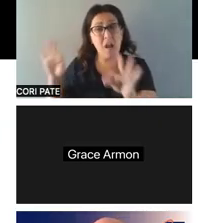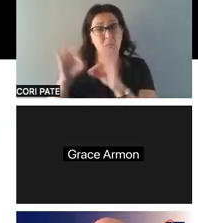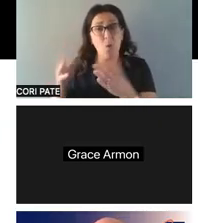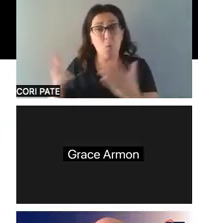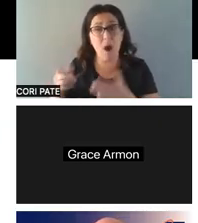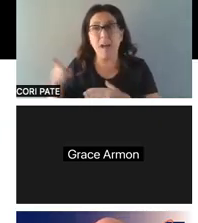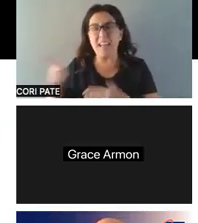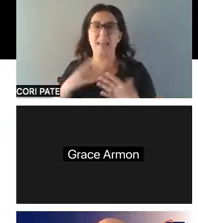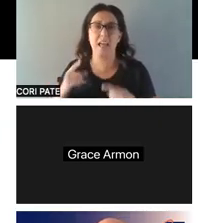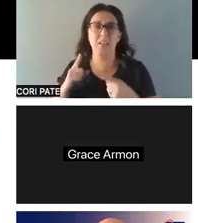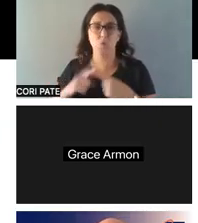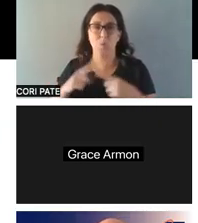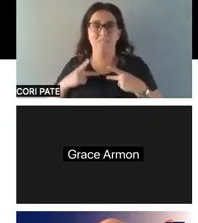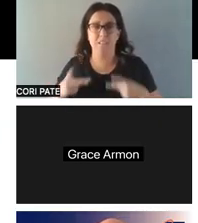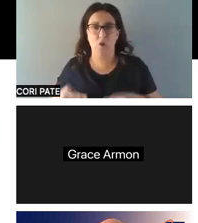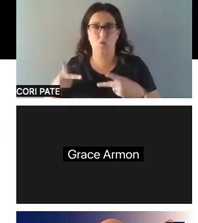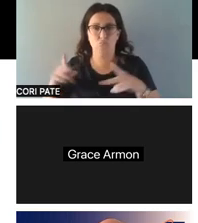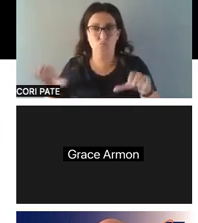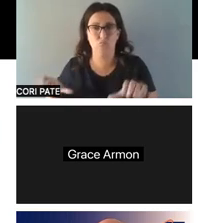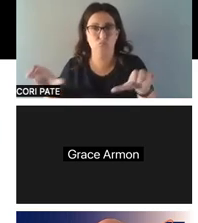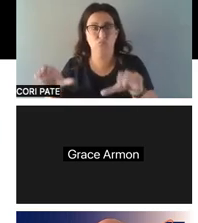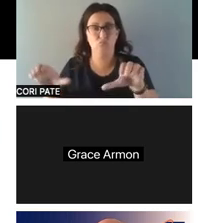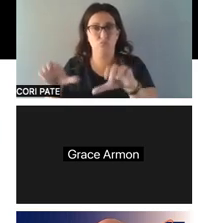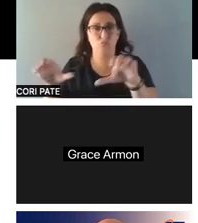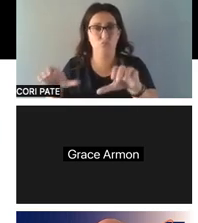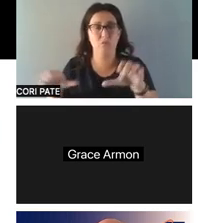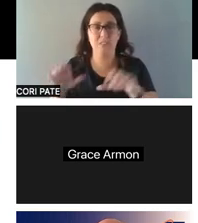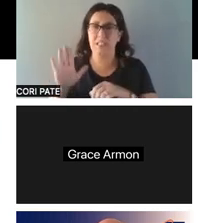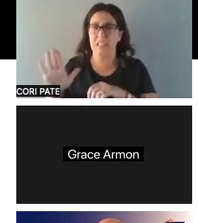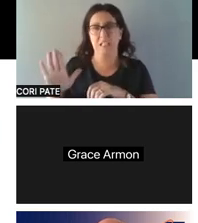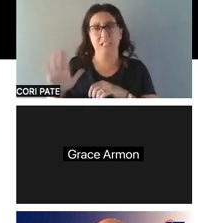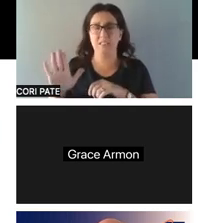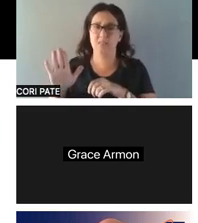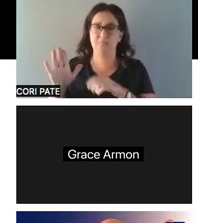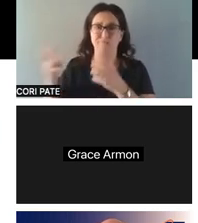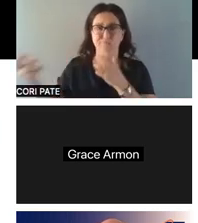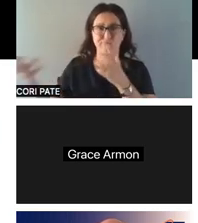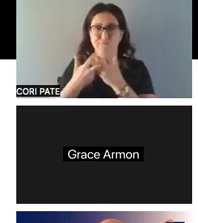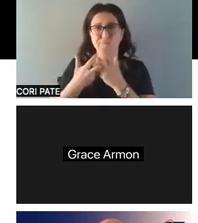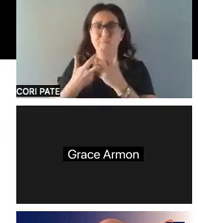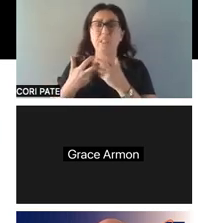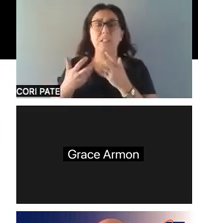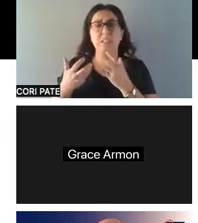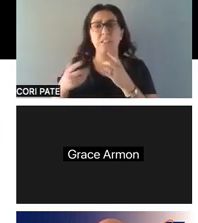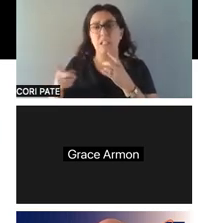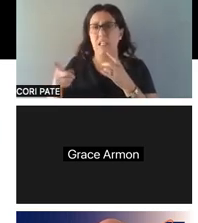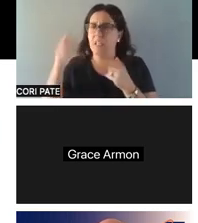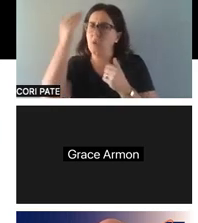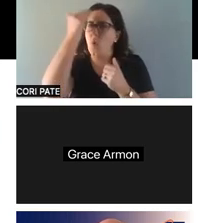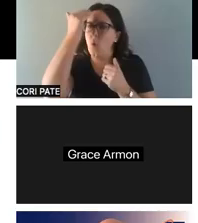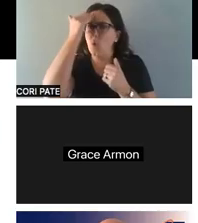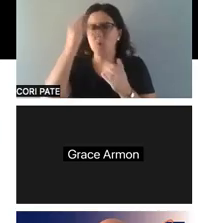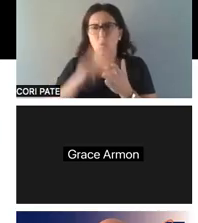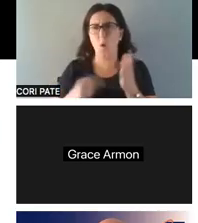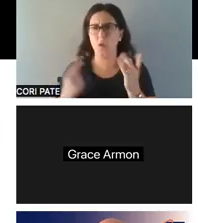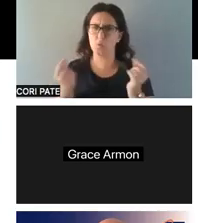I think that for the way that, the kind of job that Barton was going to be successful in, he's able to he knows exactly what he has to do.